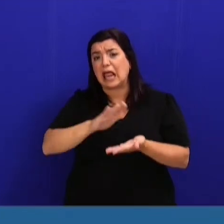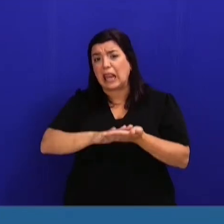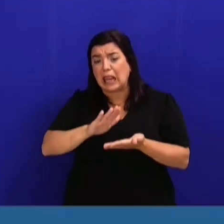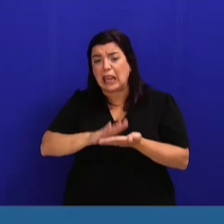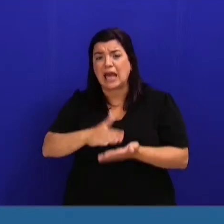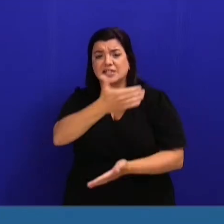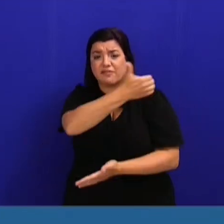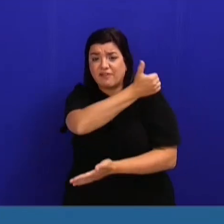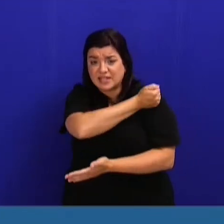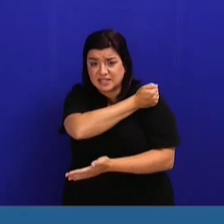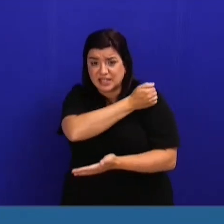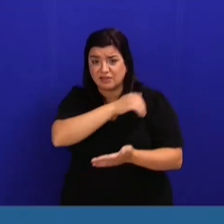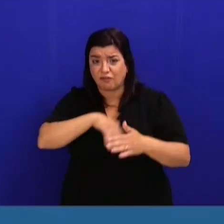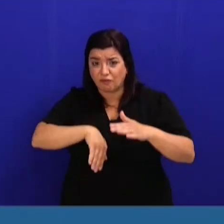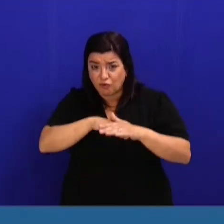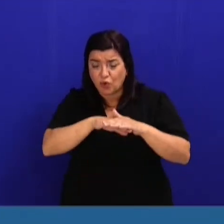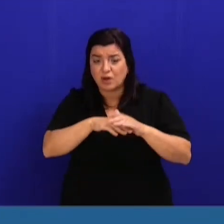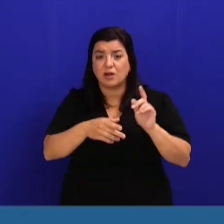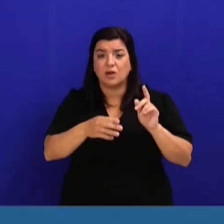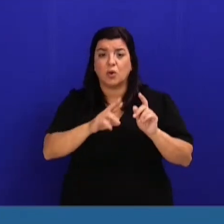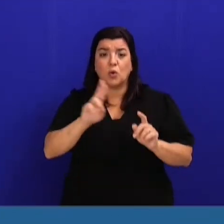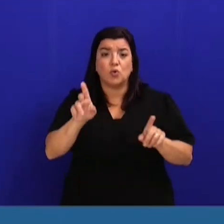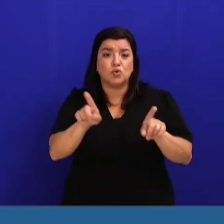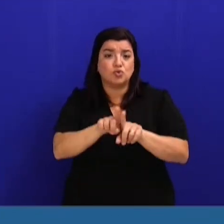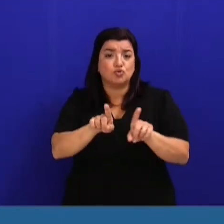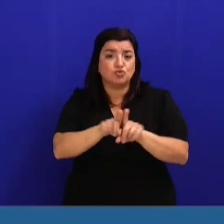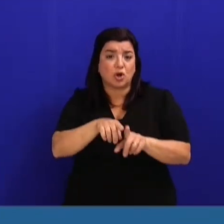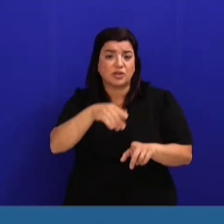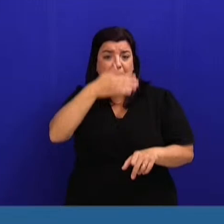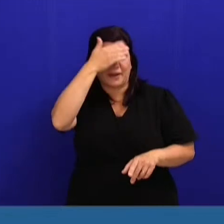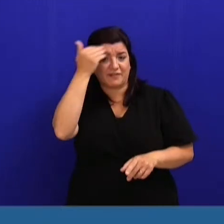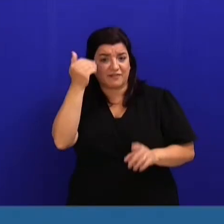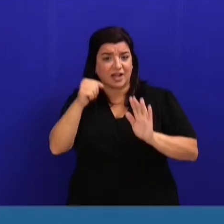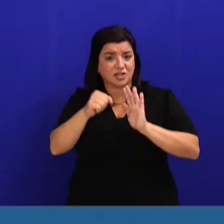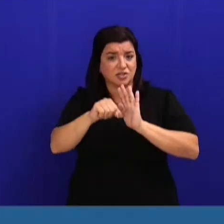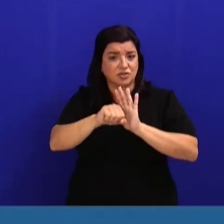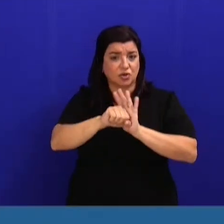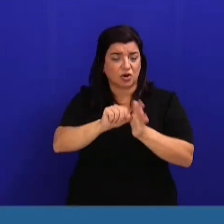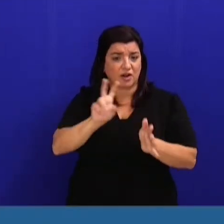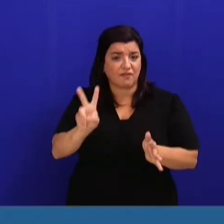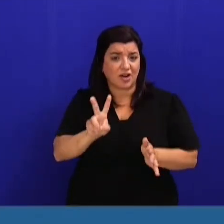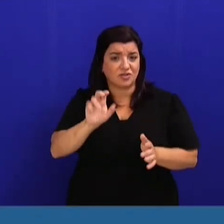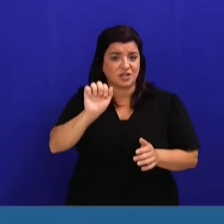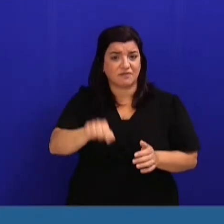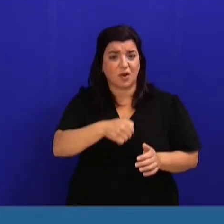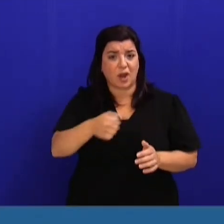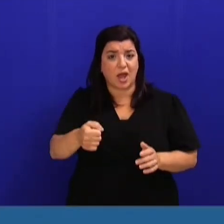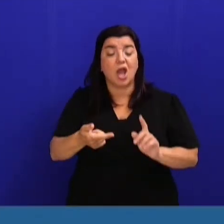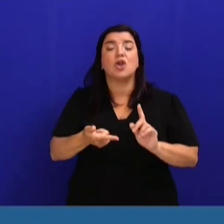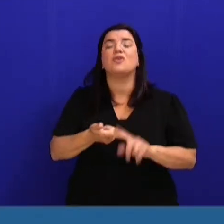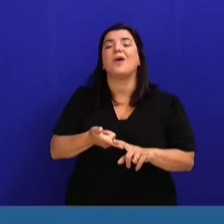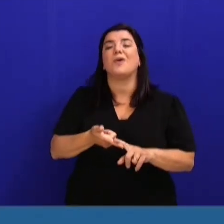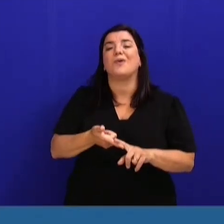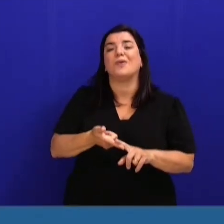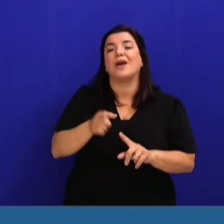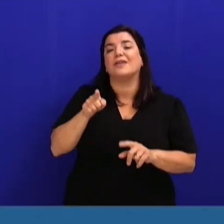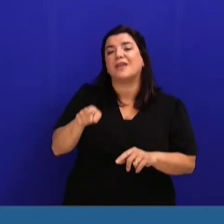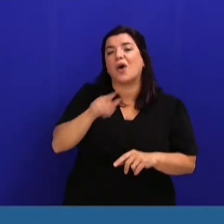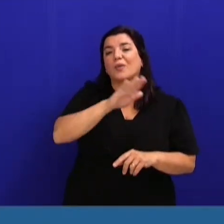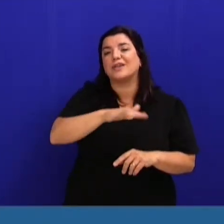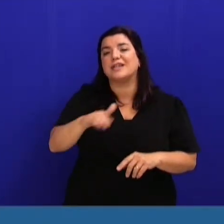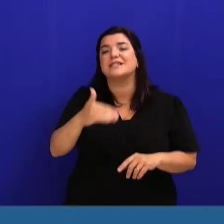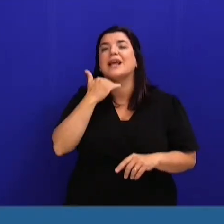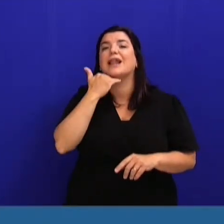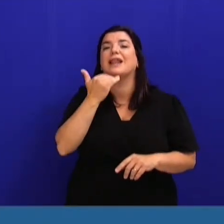jattakkaw xorta l-virus jew mhumiex nies li ma jkunux ħadu t-tilqima. Kif ukoll jekk jogħġbok